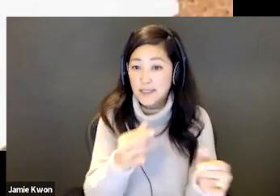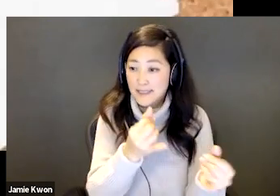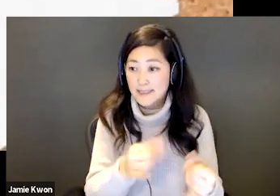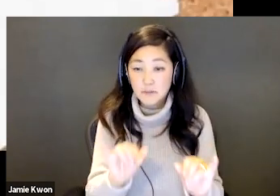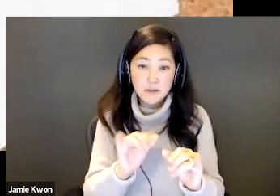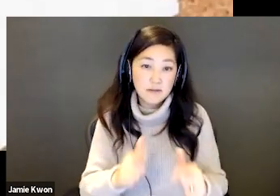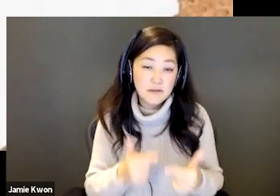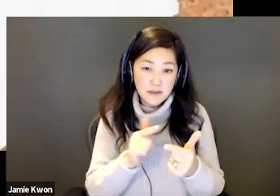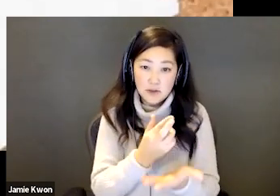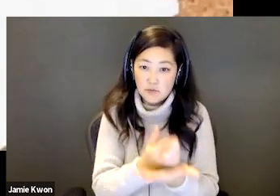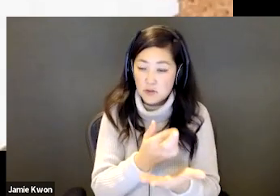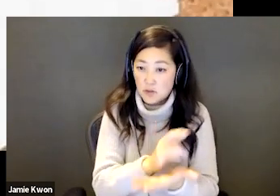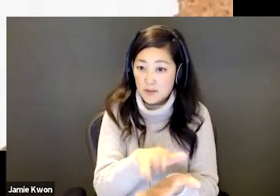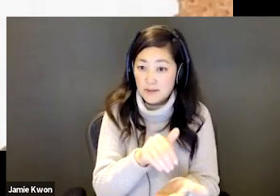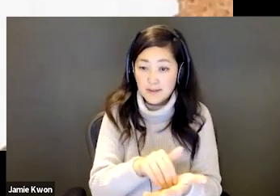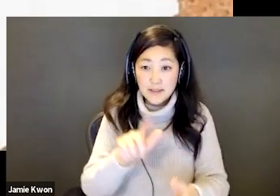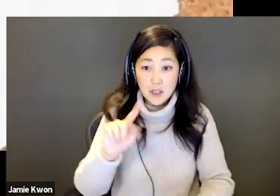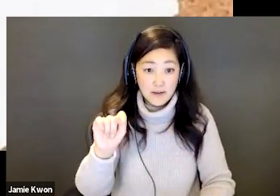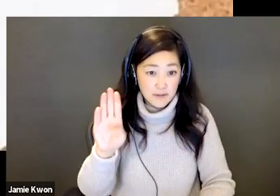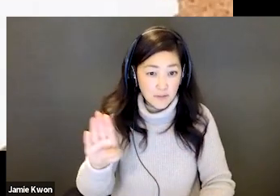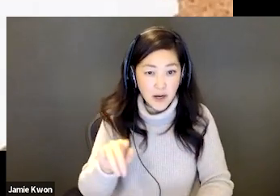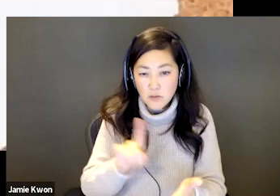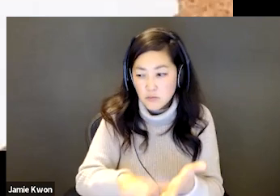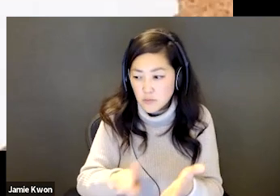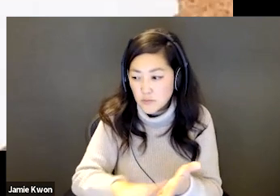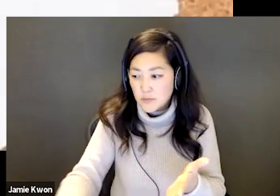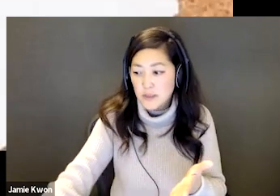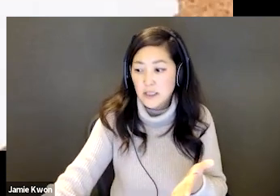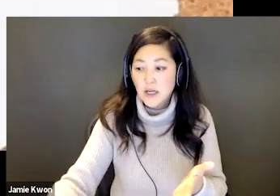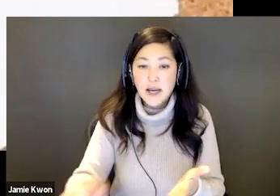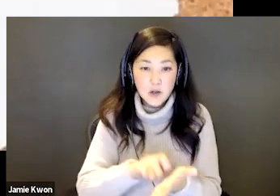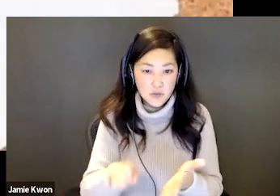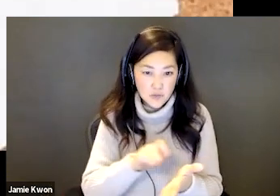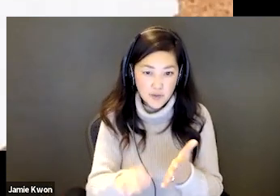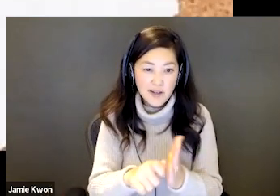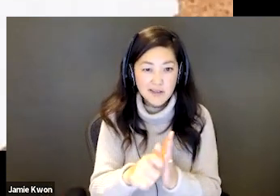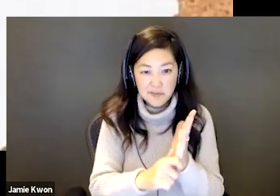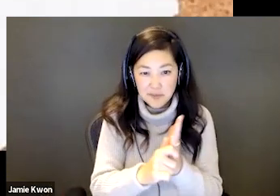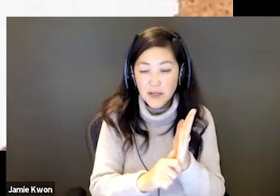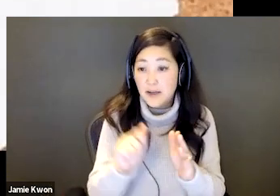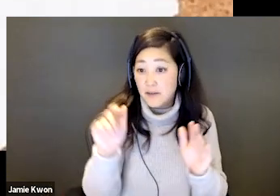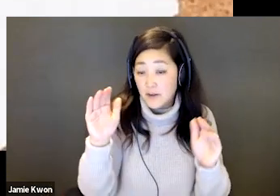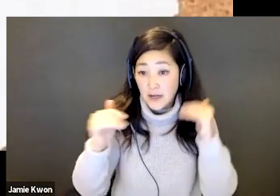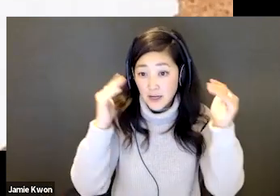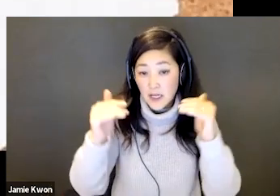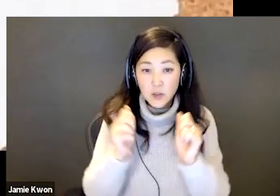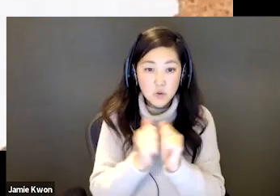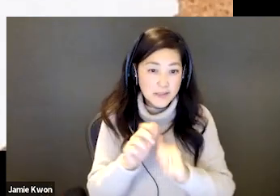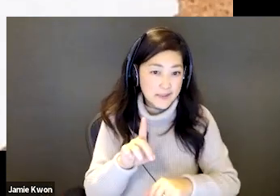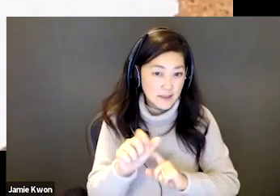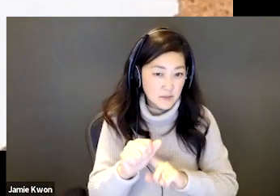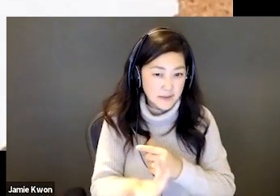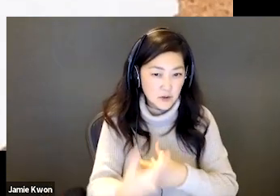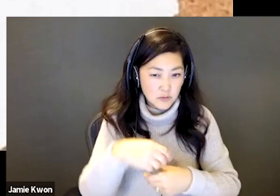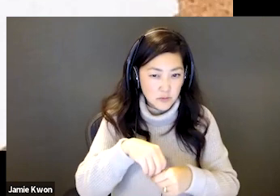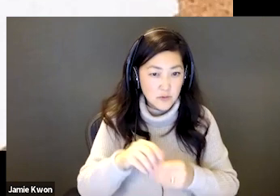Center, Thunder Bay, researching and writing resource manuals for adults with disabilities, including a